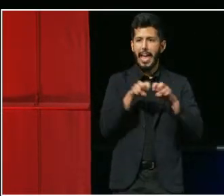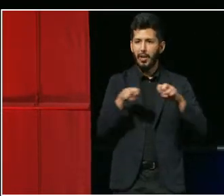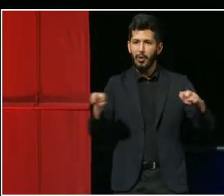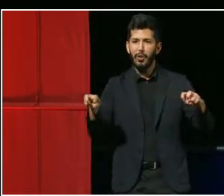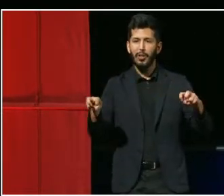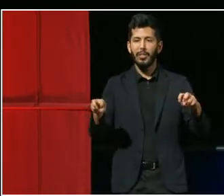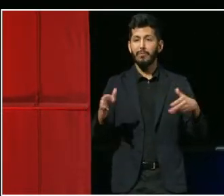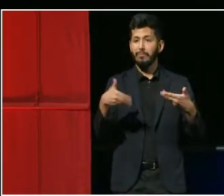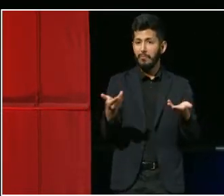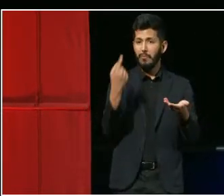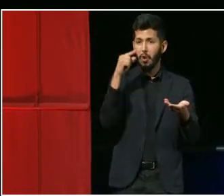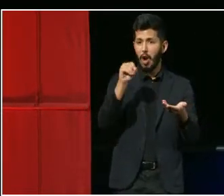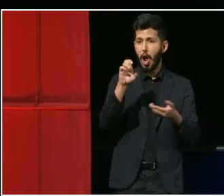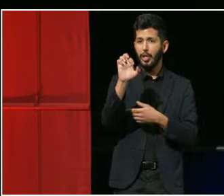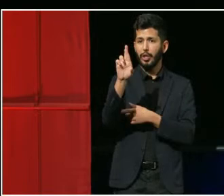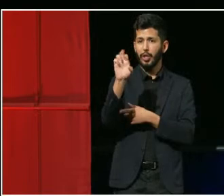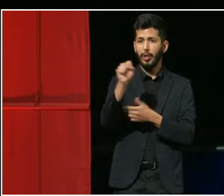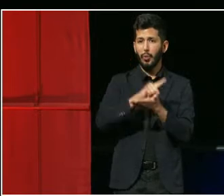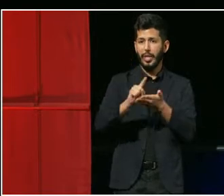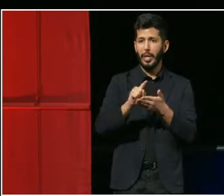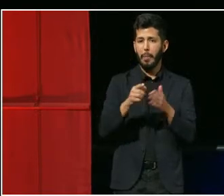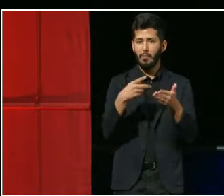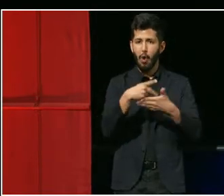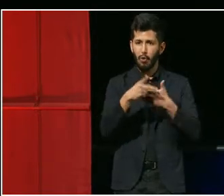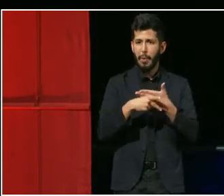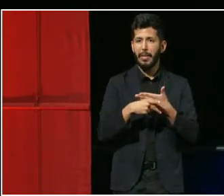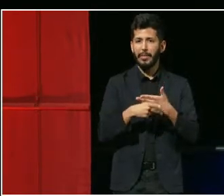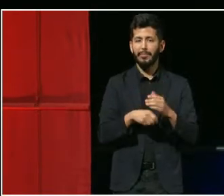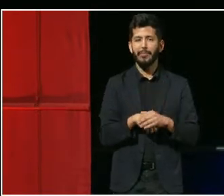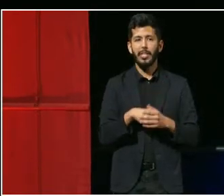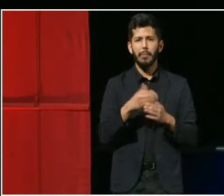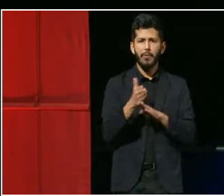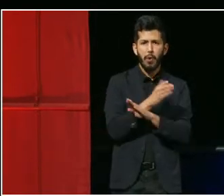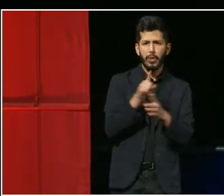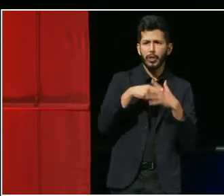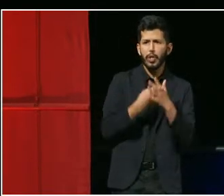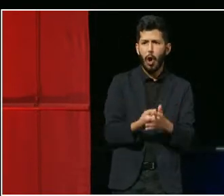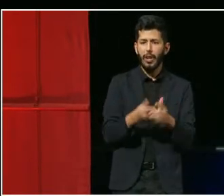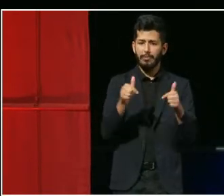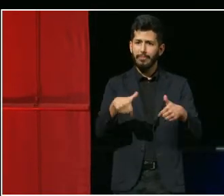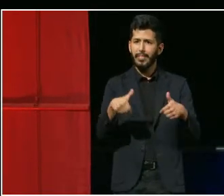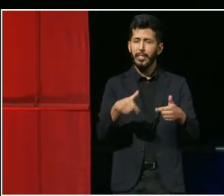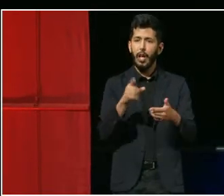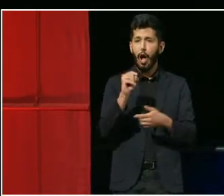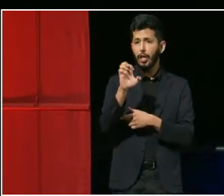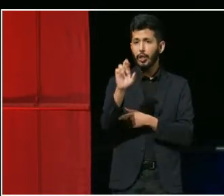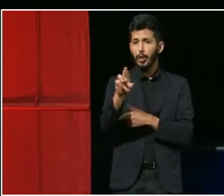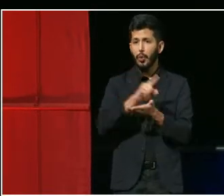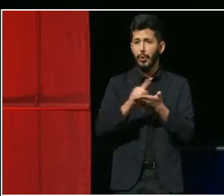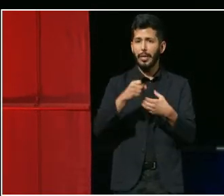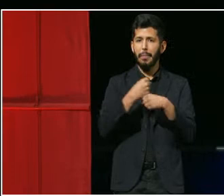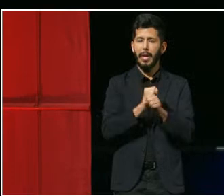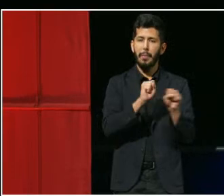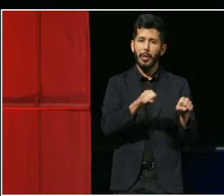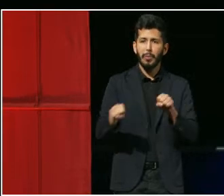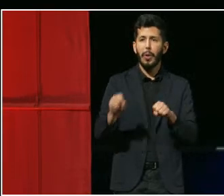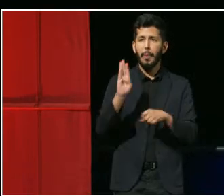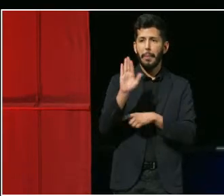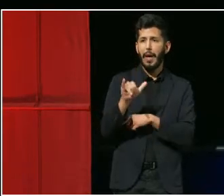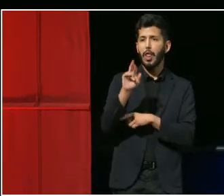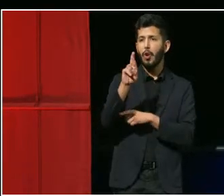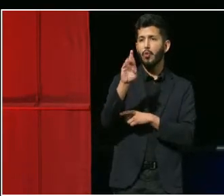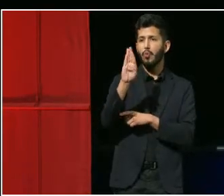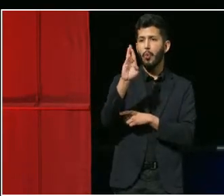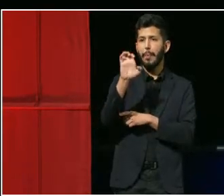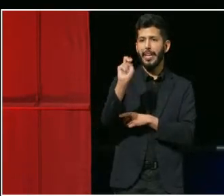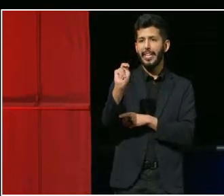programming. Before we begin the panel, public programming for the 2023 Oscar Week is made possible by the Ruderman Family Foundation,